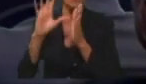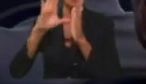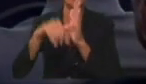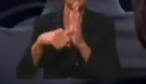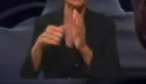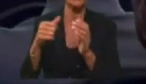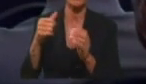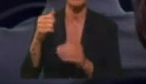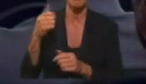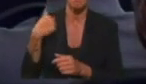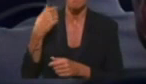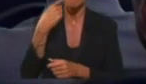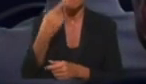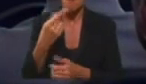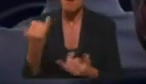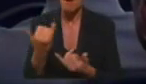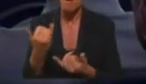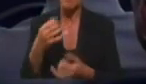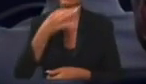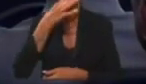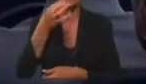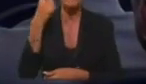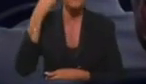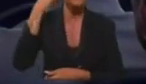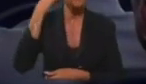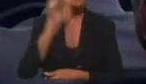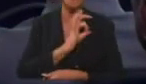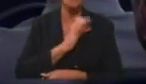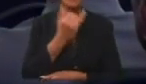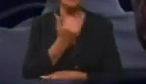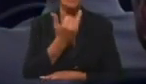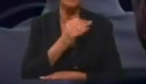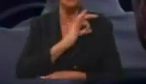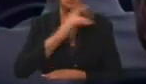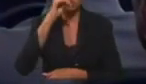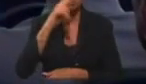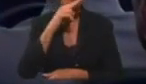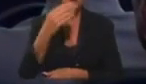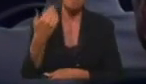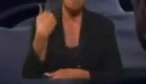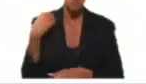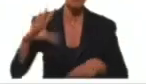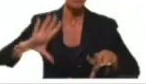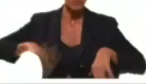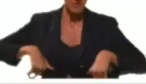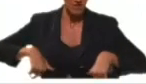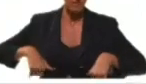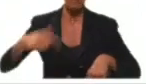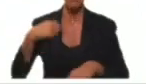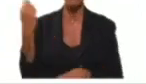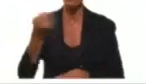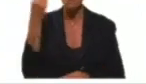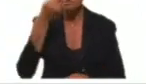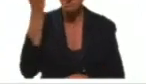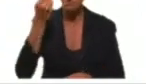some of my best memories are from my childhood? My father's Swedish, so every summer we would go to Malmö, southern Sweden.